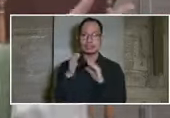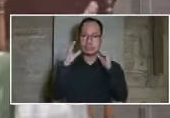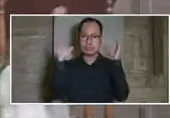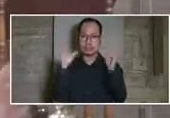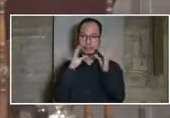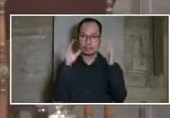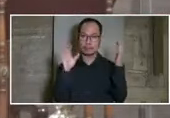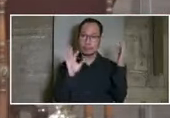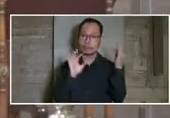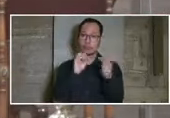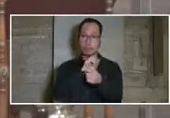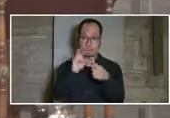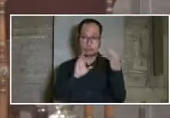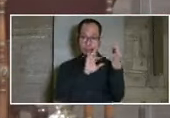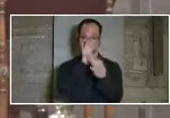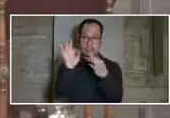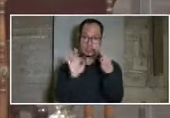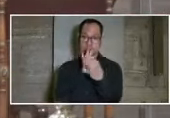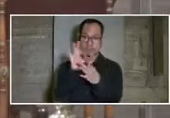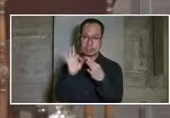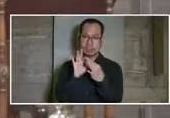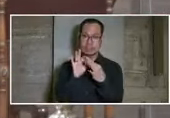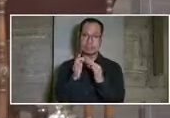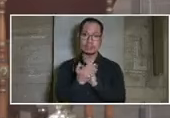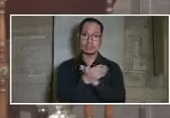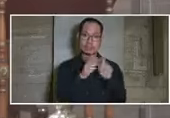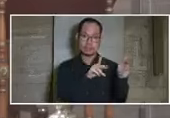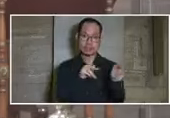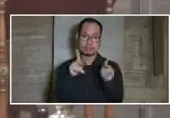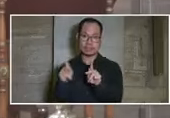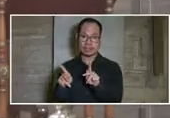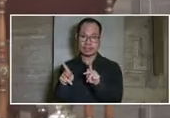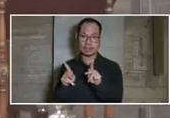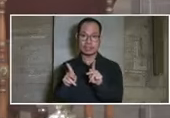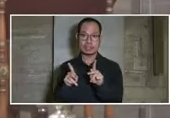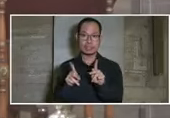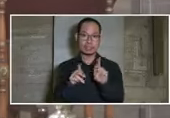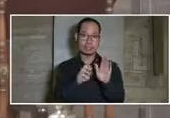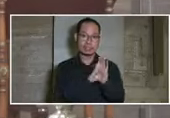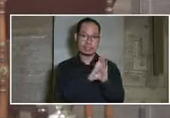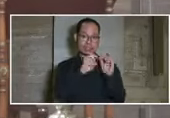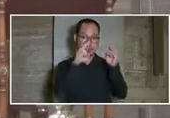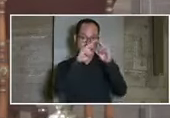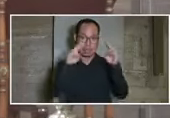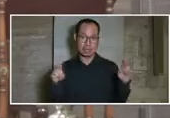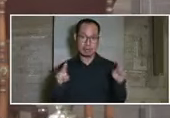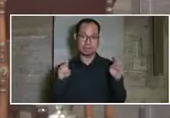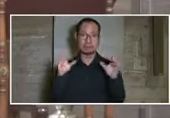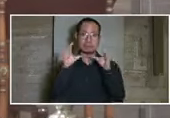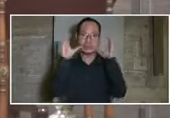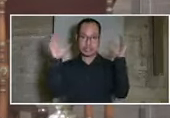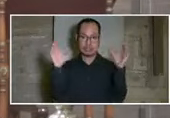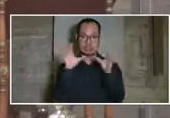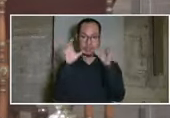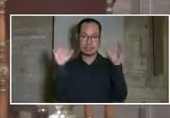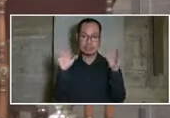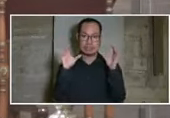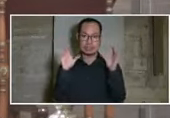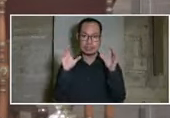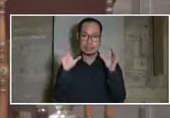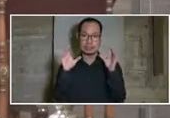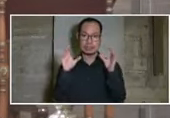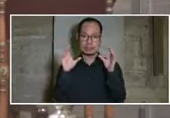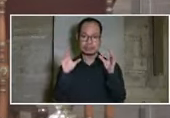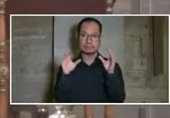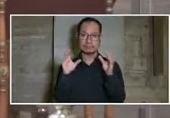when you feast. Paghahandaan mo ang iyong bahay, you will celebrate it during that